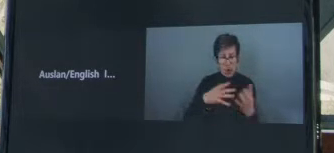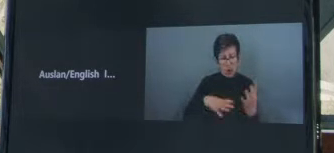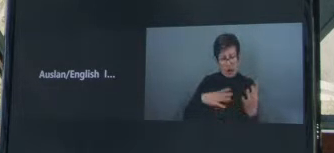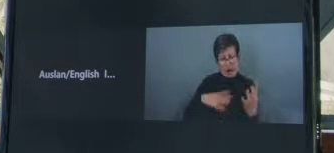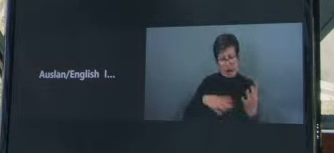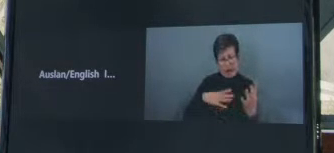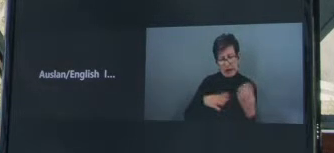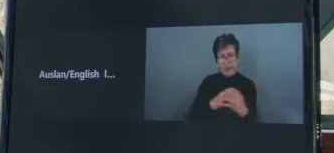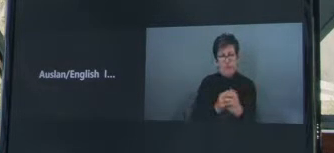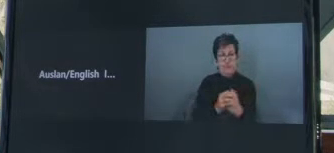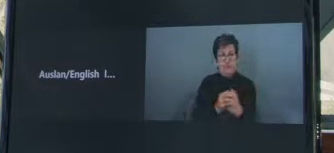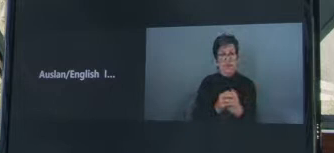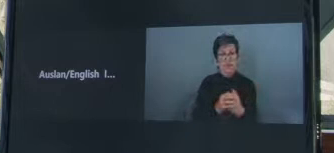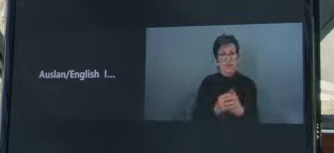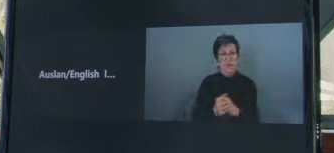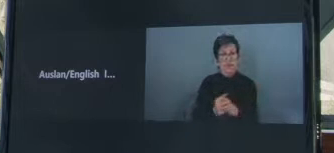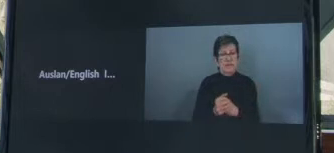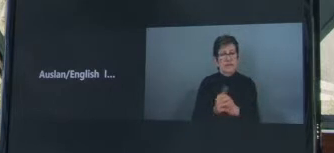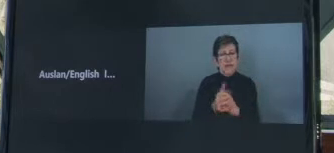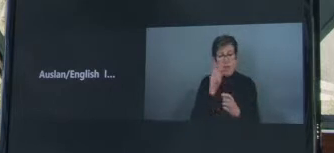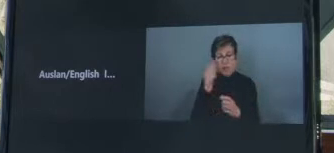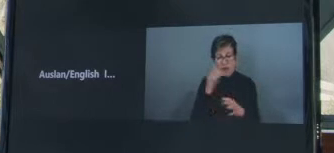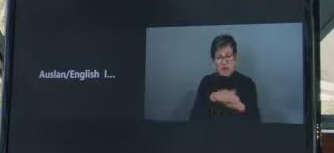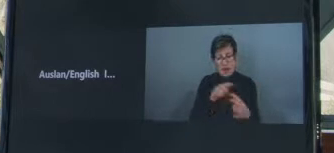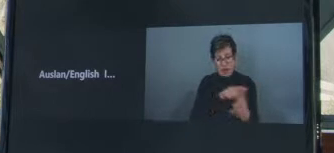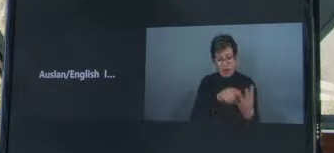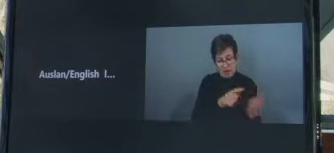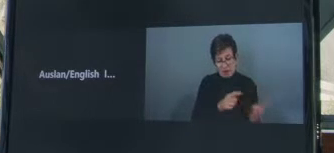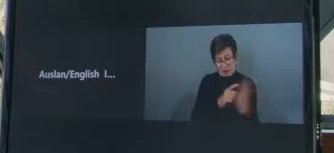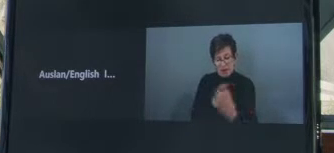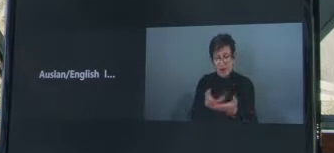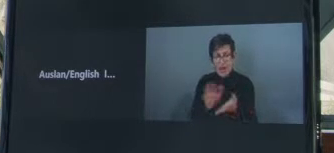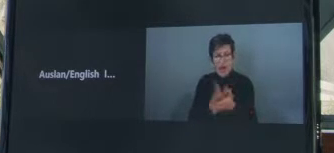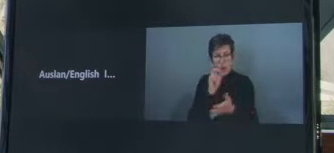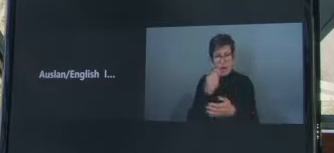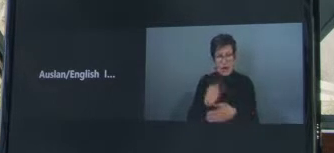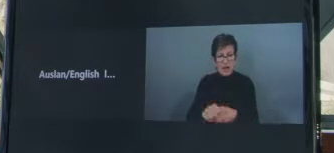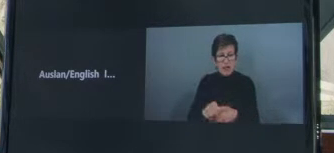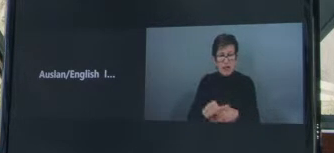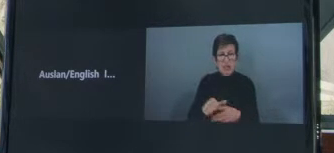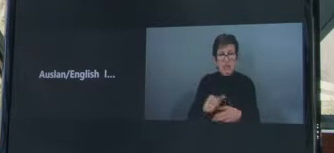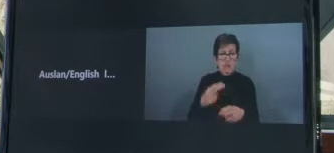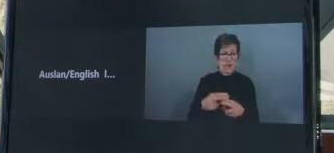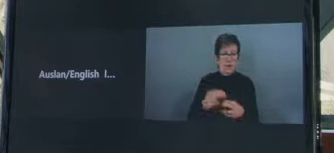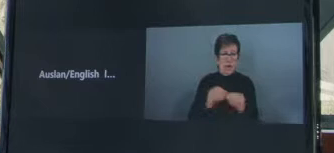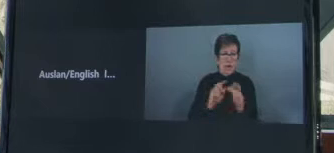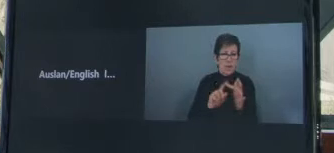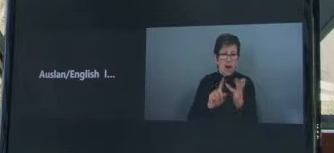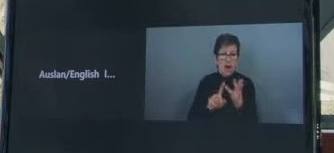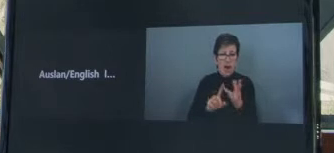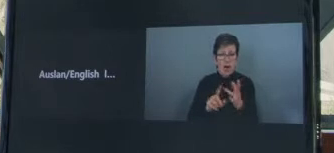materials, because we might accelerate and exacerbate this sort of monoculture because we want their